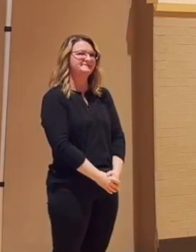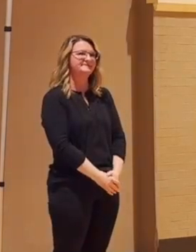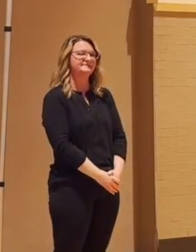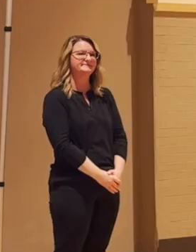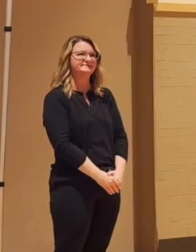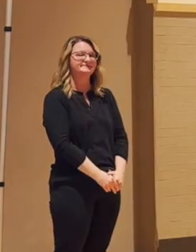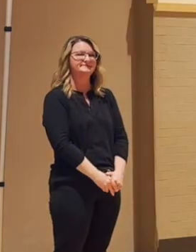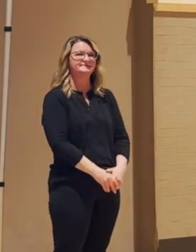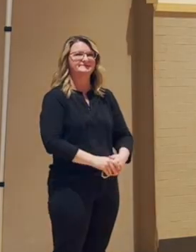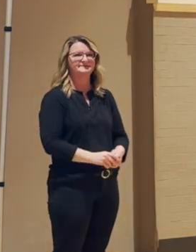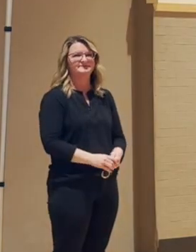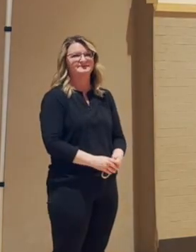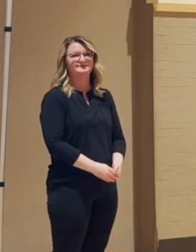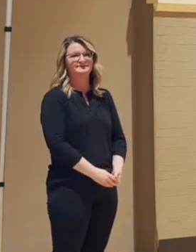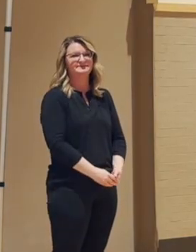Okay.